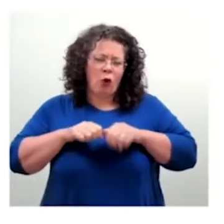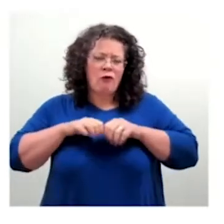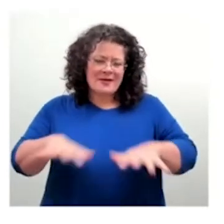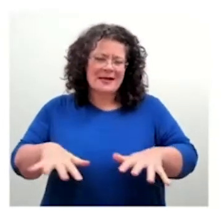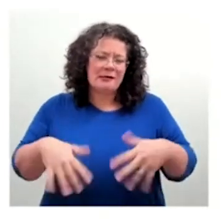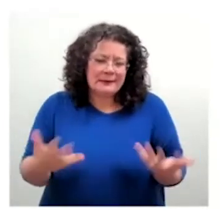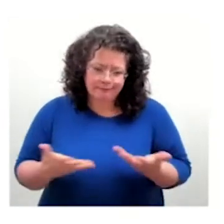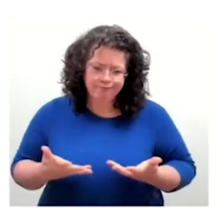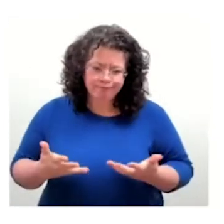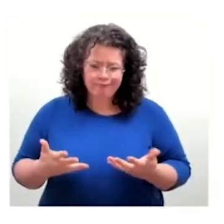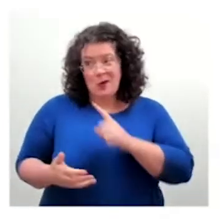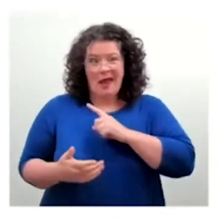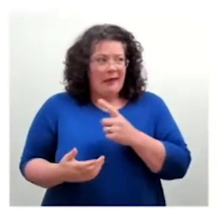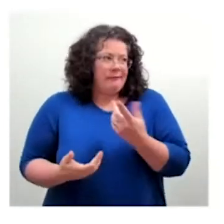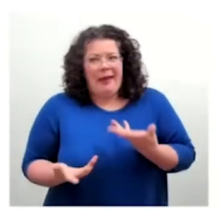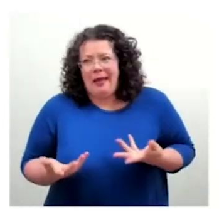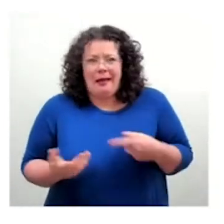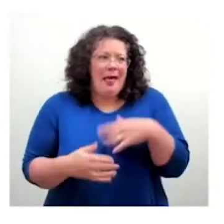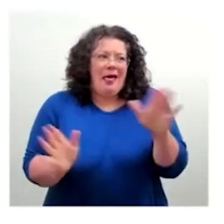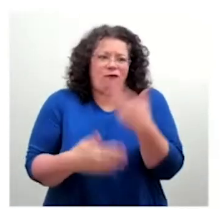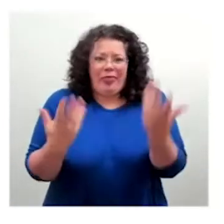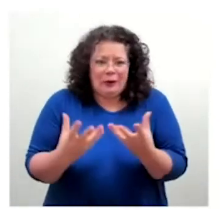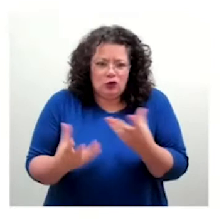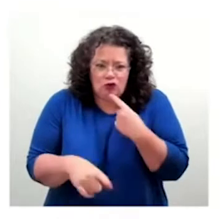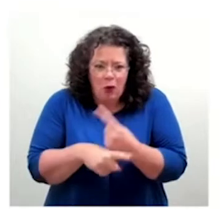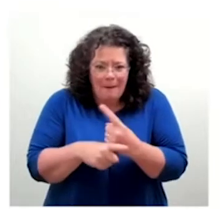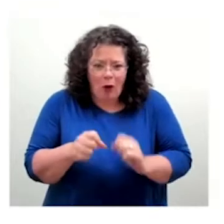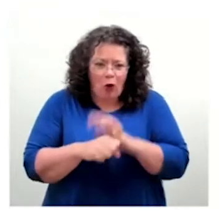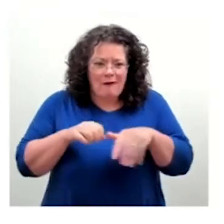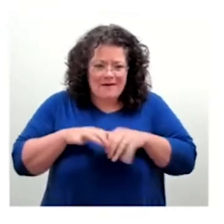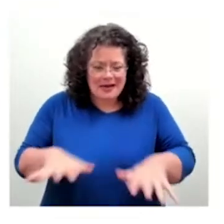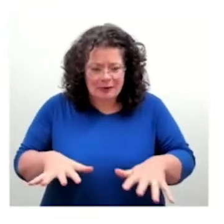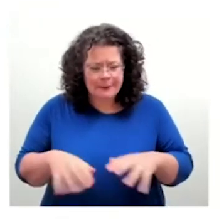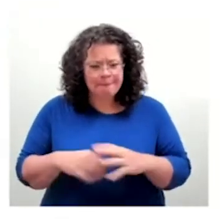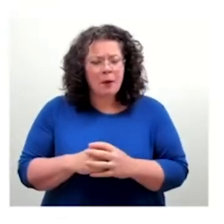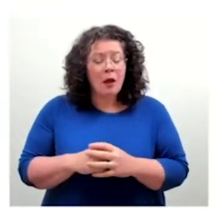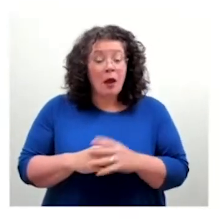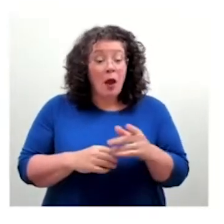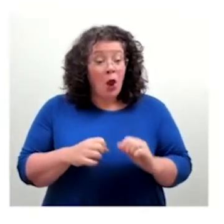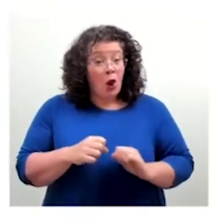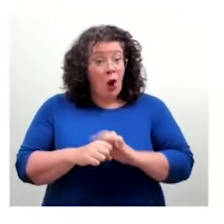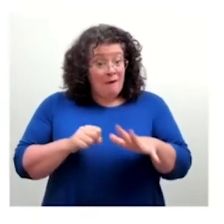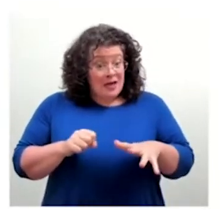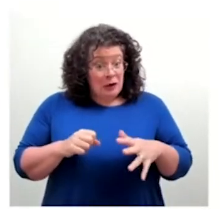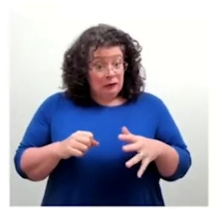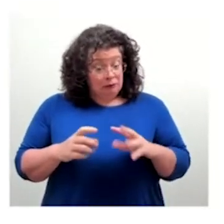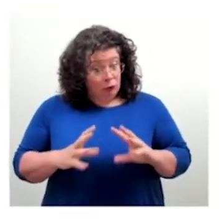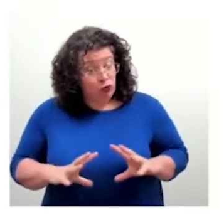empathy across your networks? So I'm going to open that up for anybody to jump in on